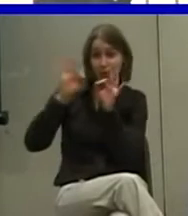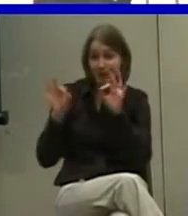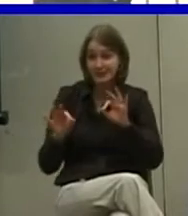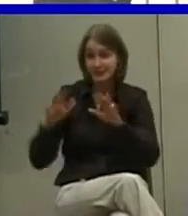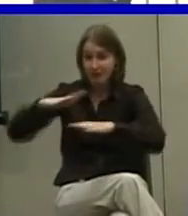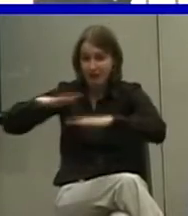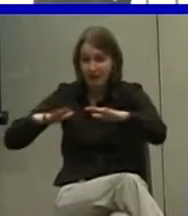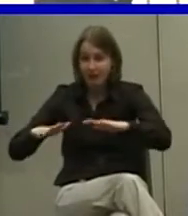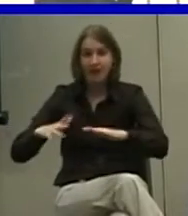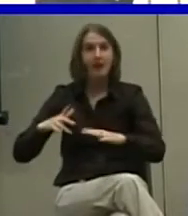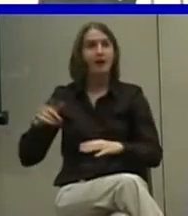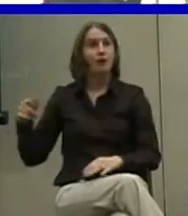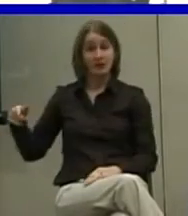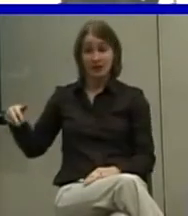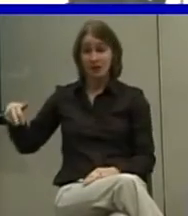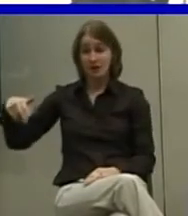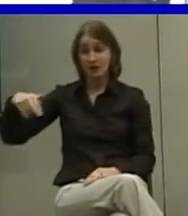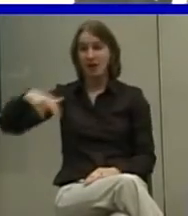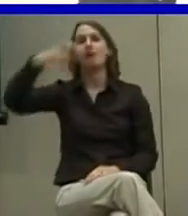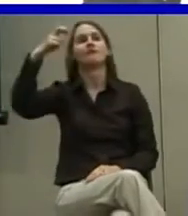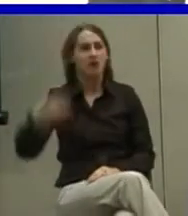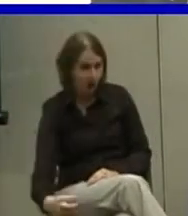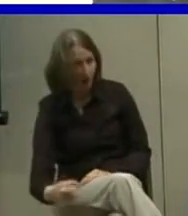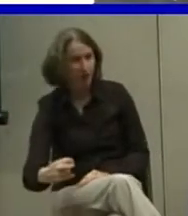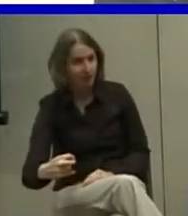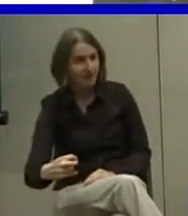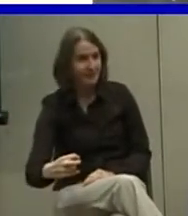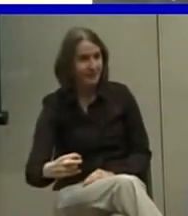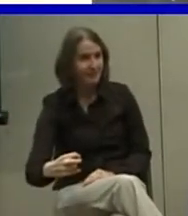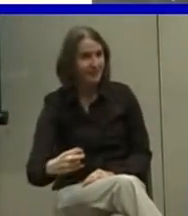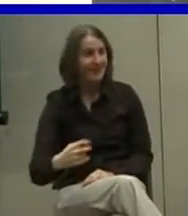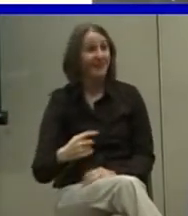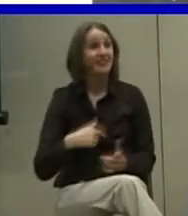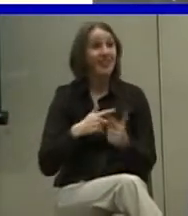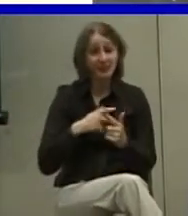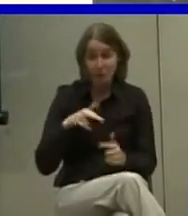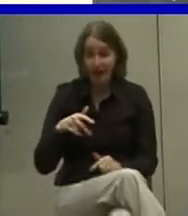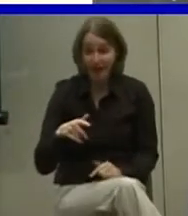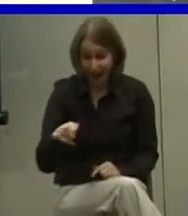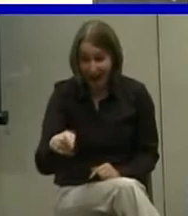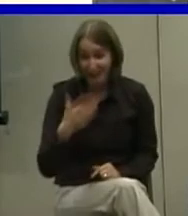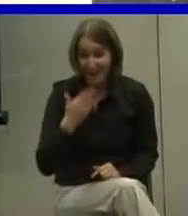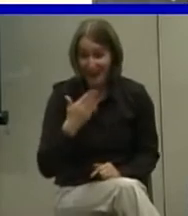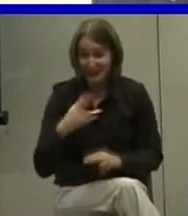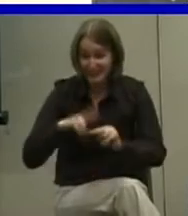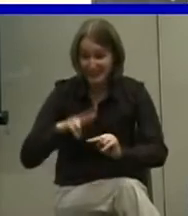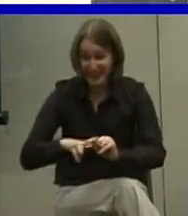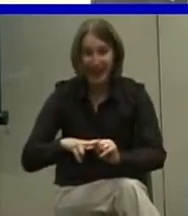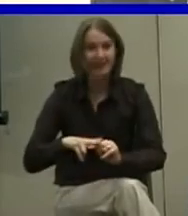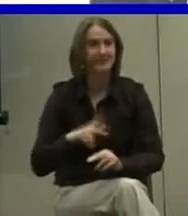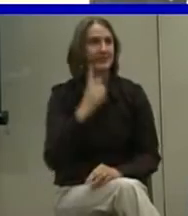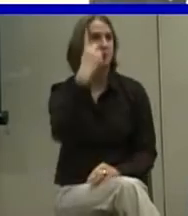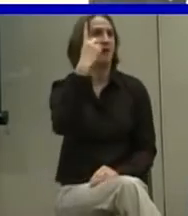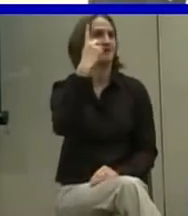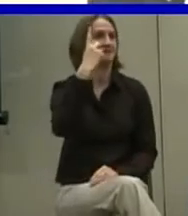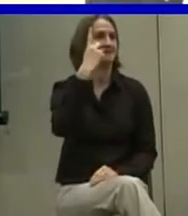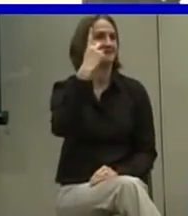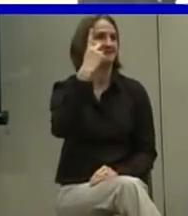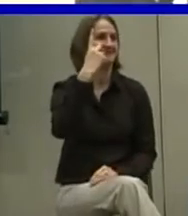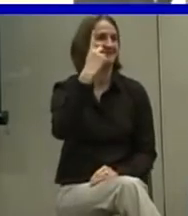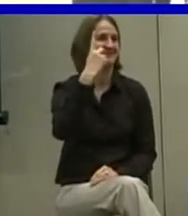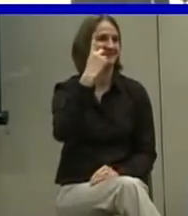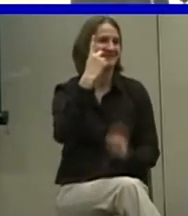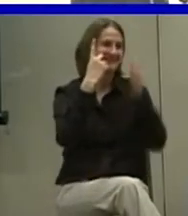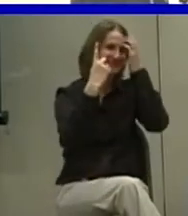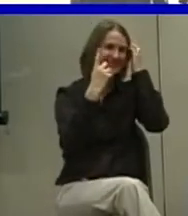run over to the edge and say, thanks for sitting down. There's your 1. Logically, that